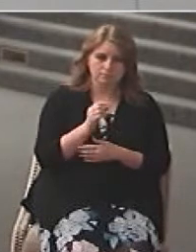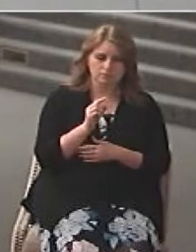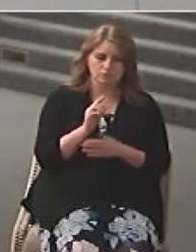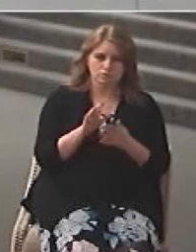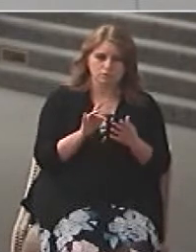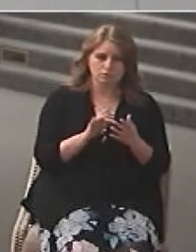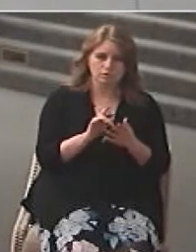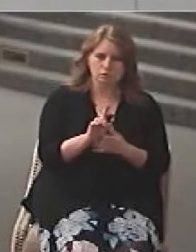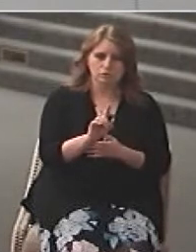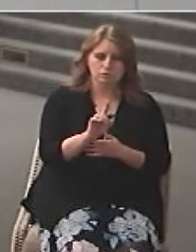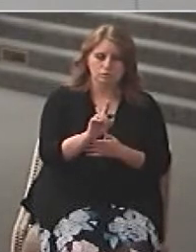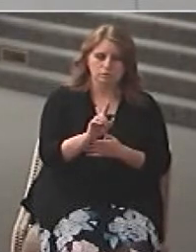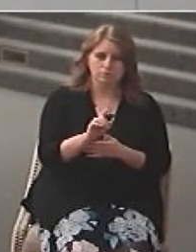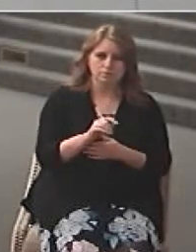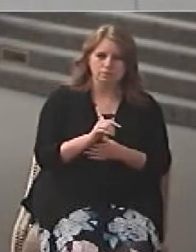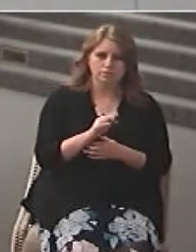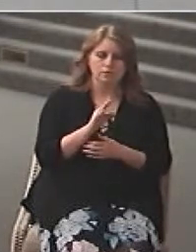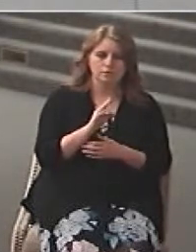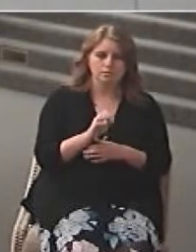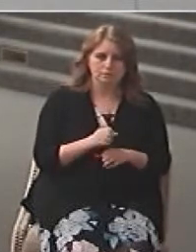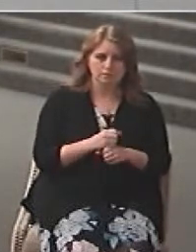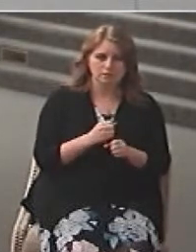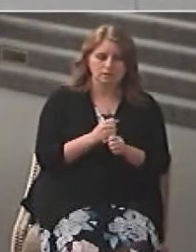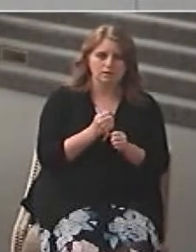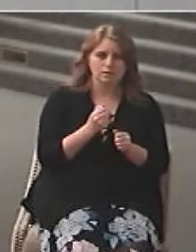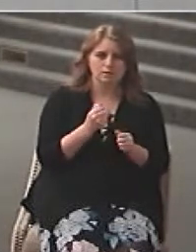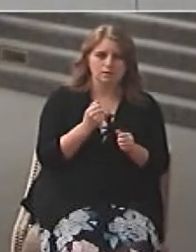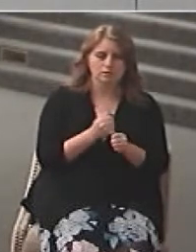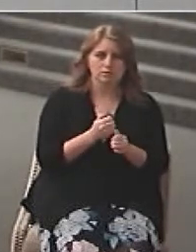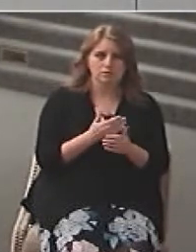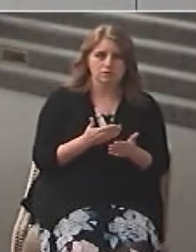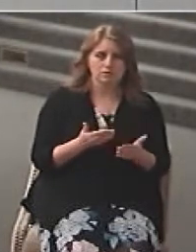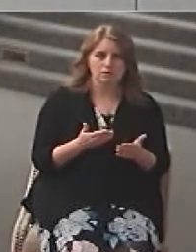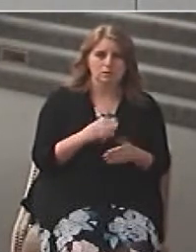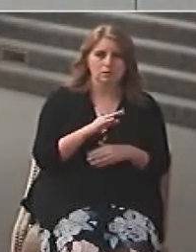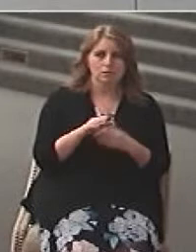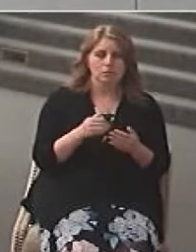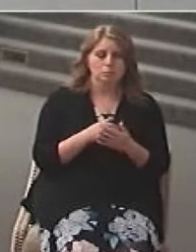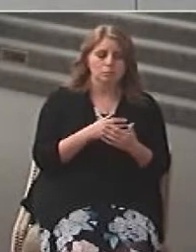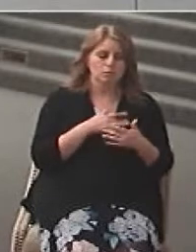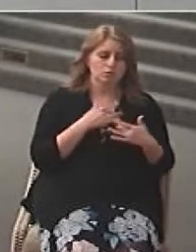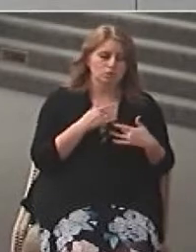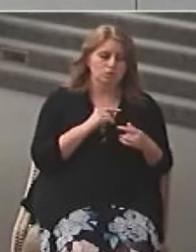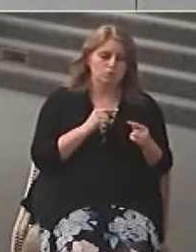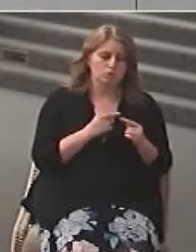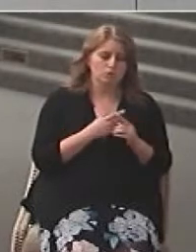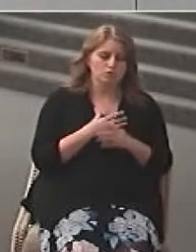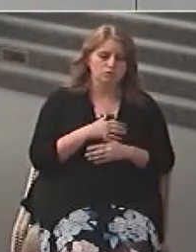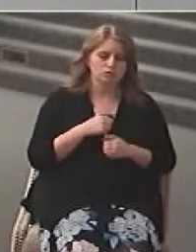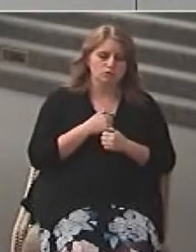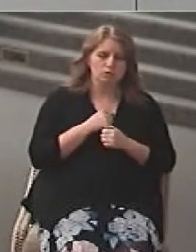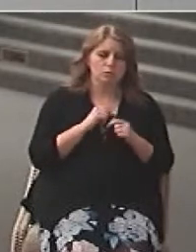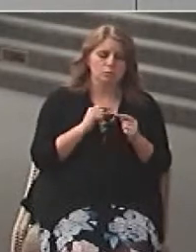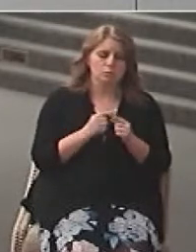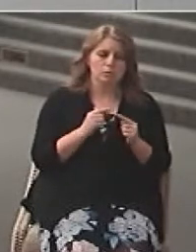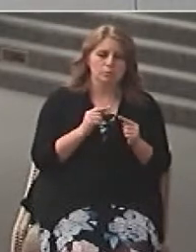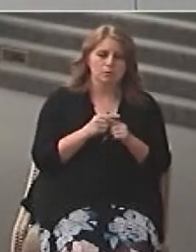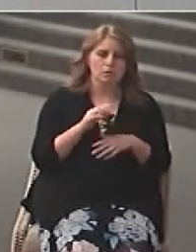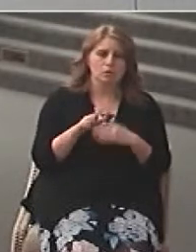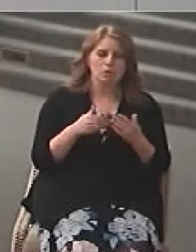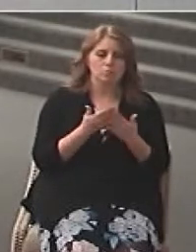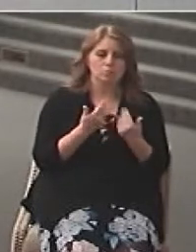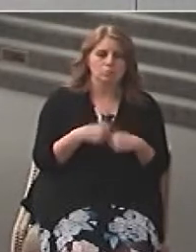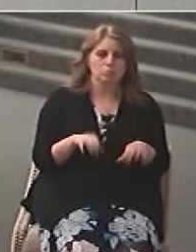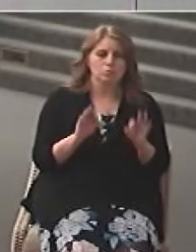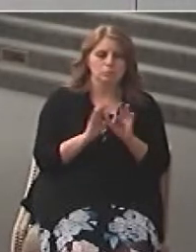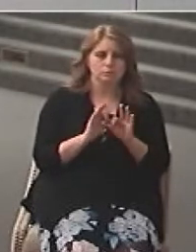just one, it would make every bit of it, all the heartache, the sorrow, the pain, it'd make all of it worth